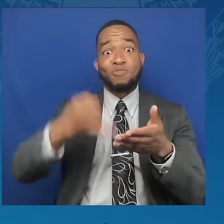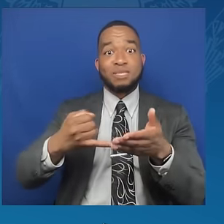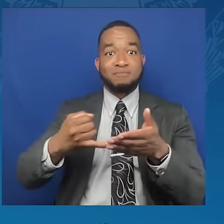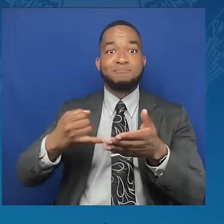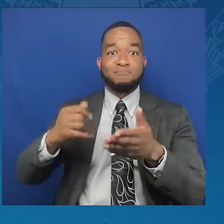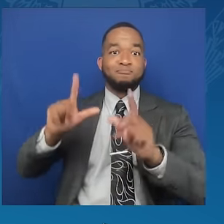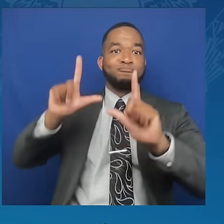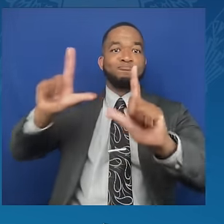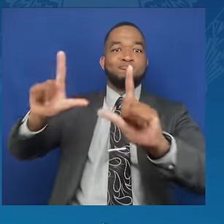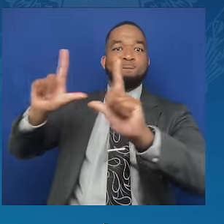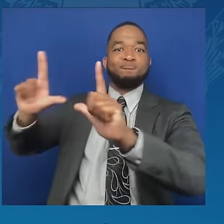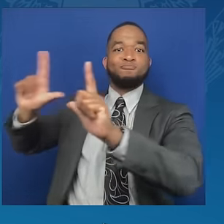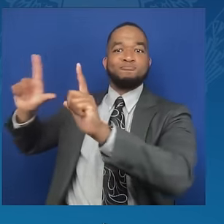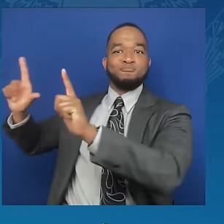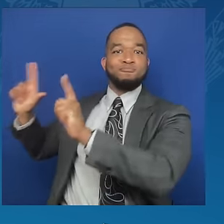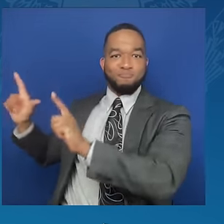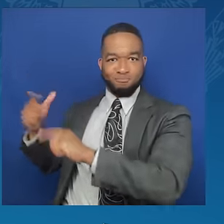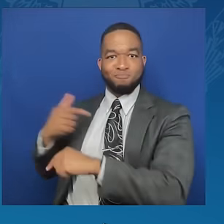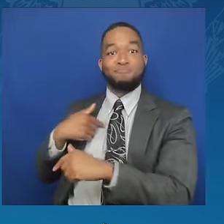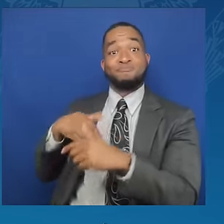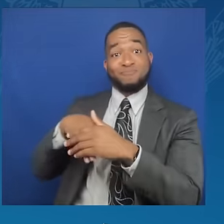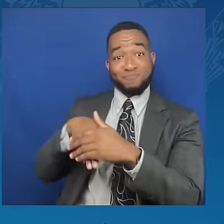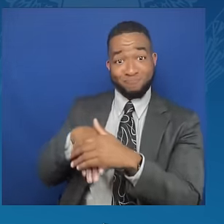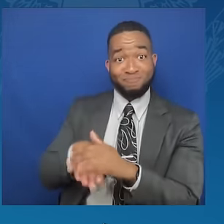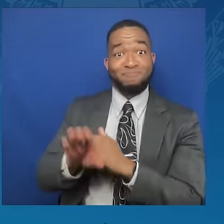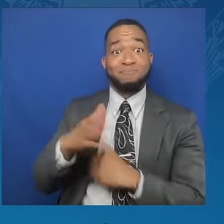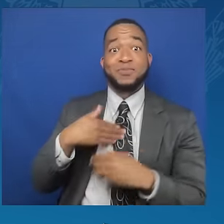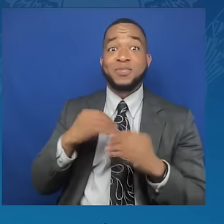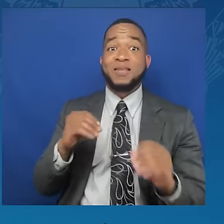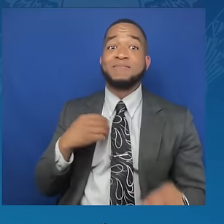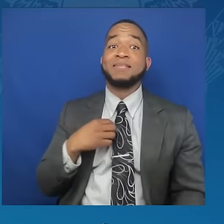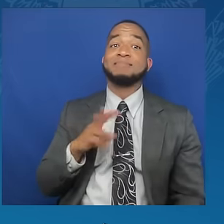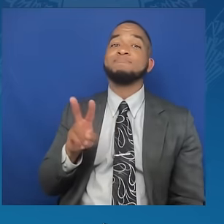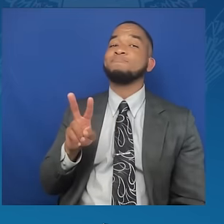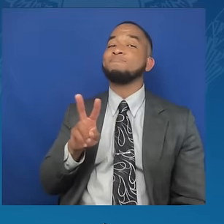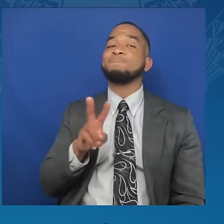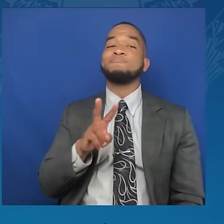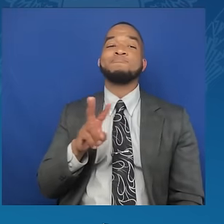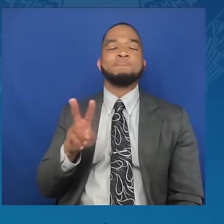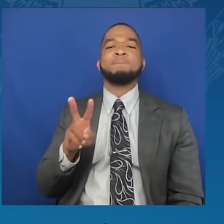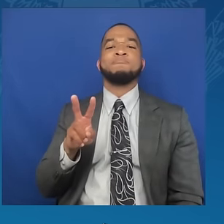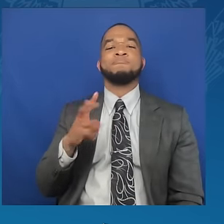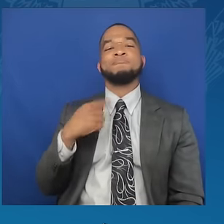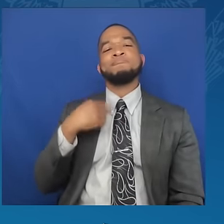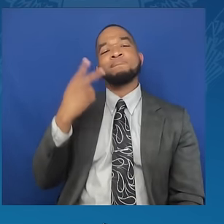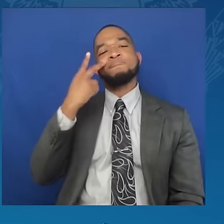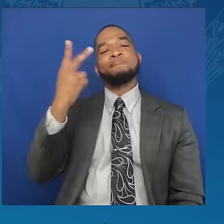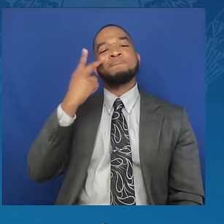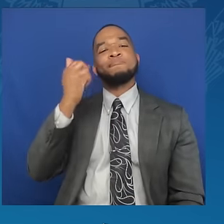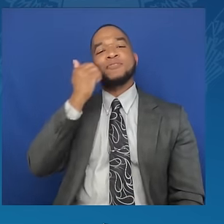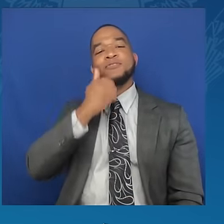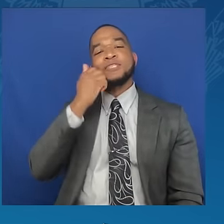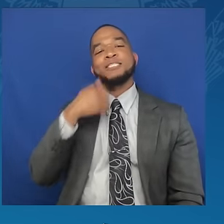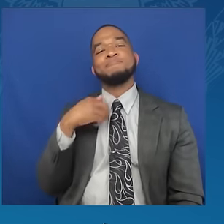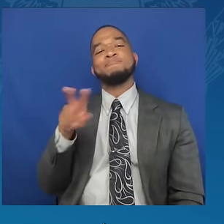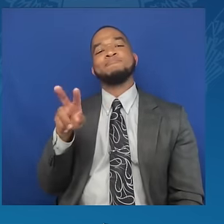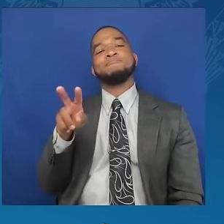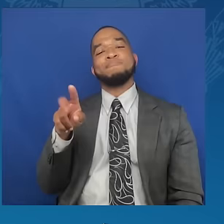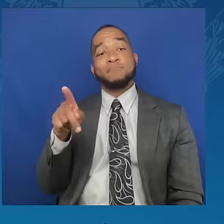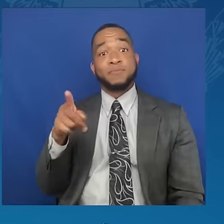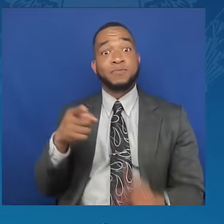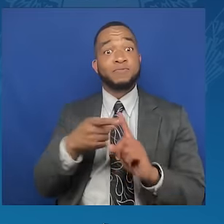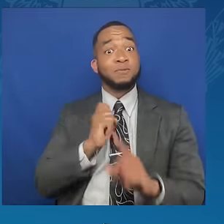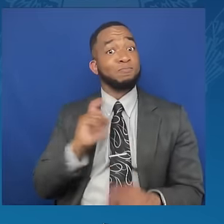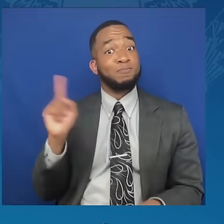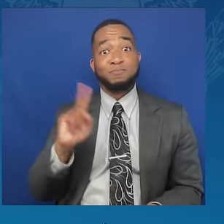a large framed photograph taken on Bloody Sunday depicting an injured Amelia